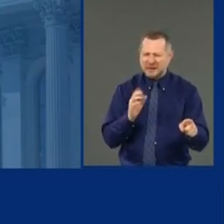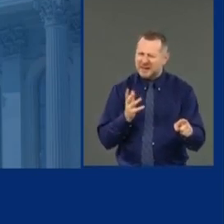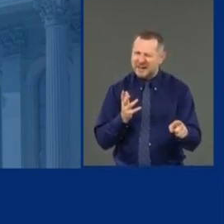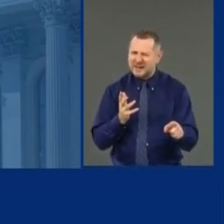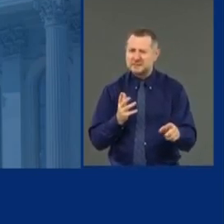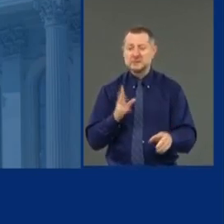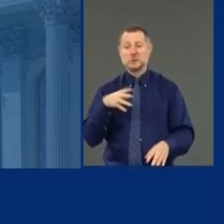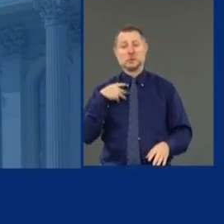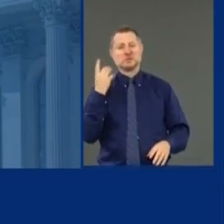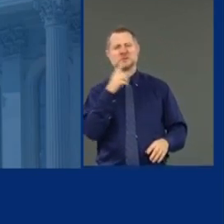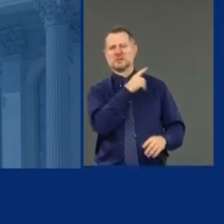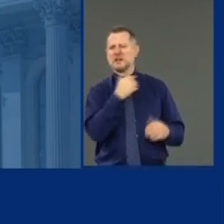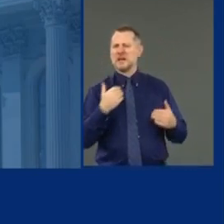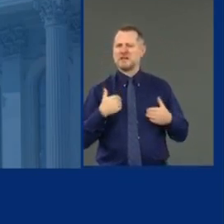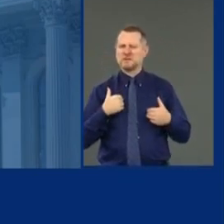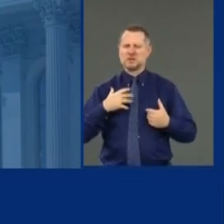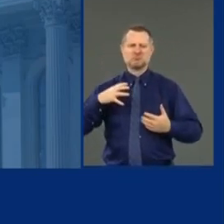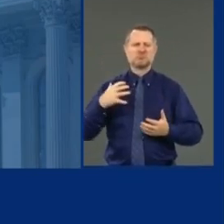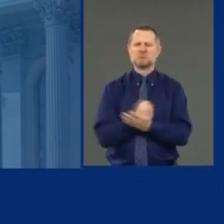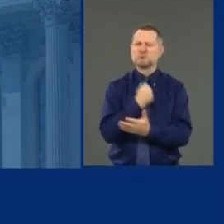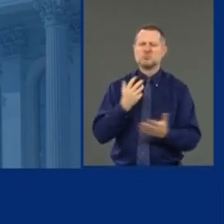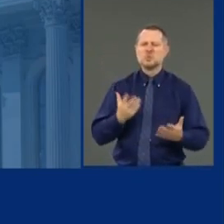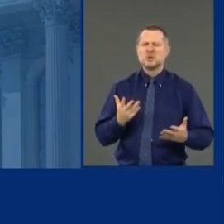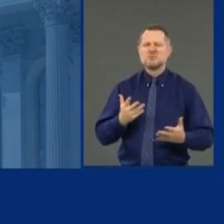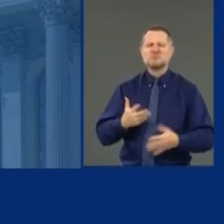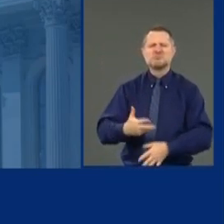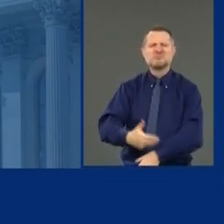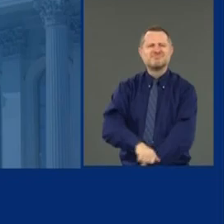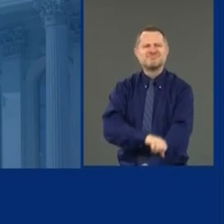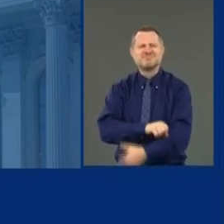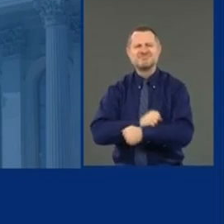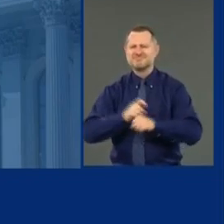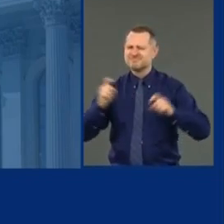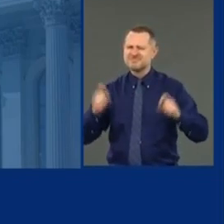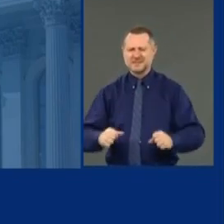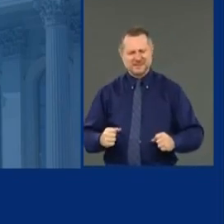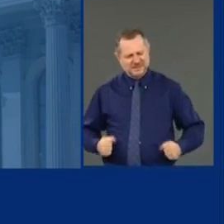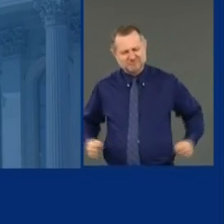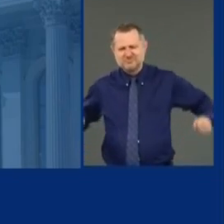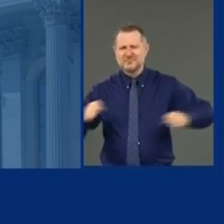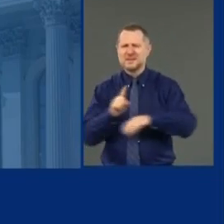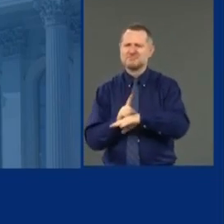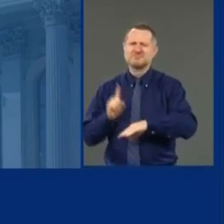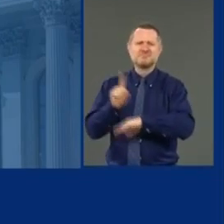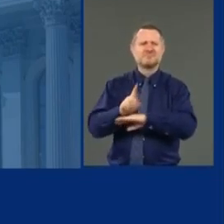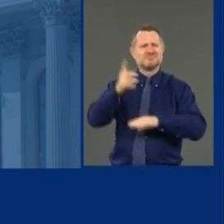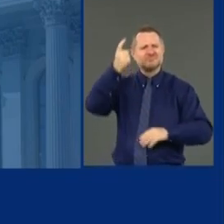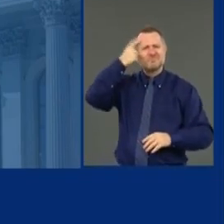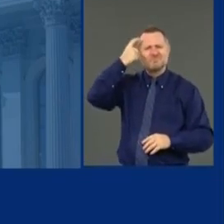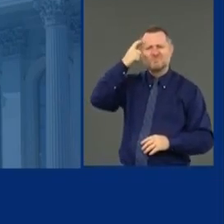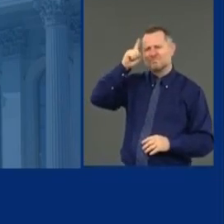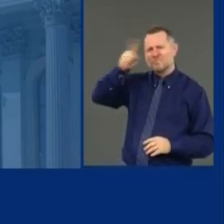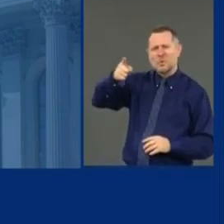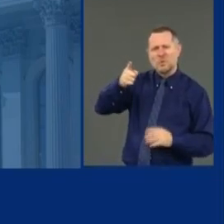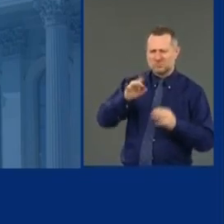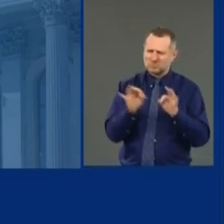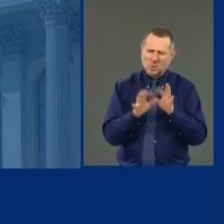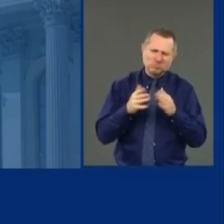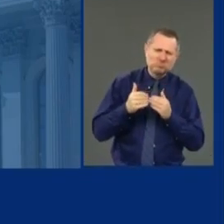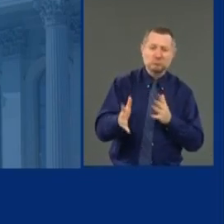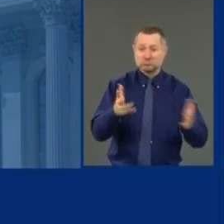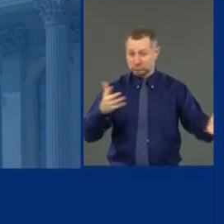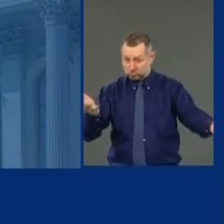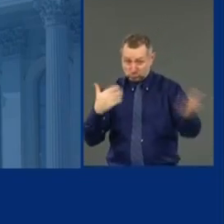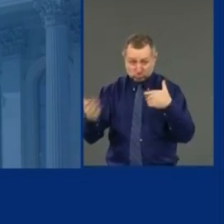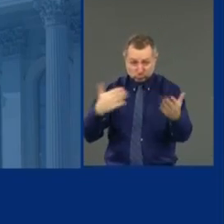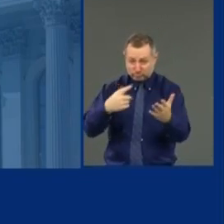to be smart for a change. They should be talking about revitalizing the economy, not just reopening